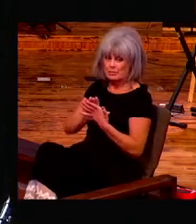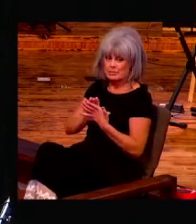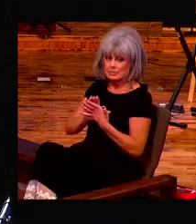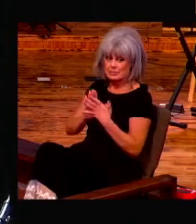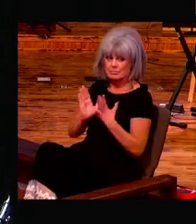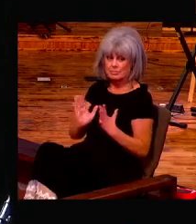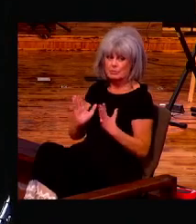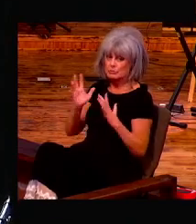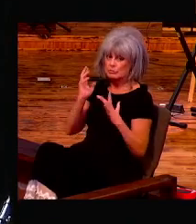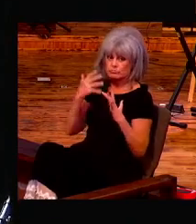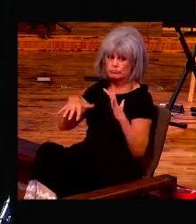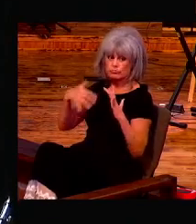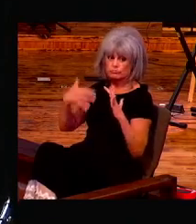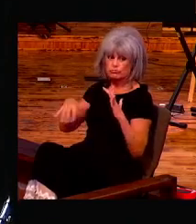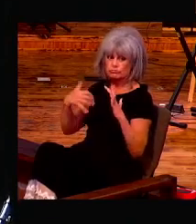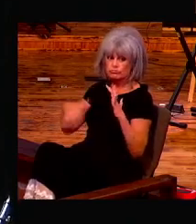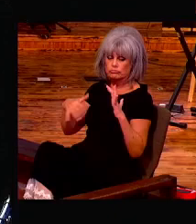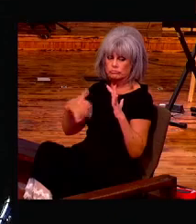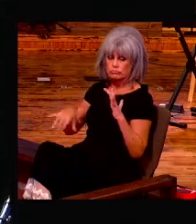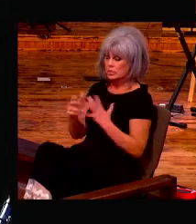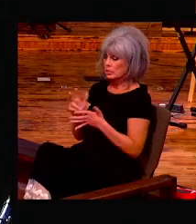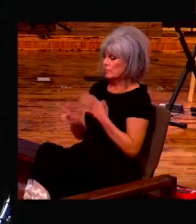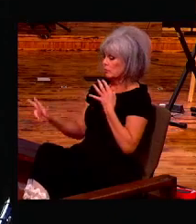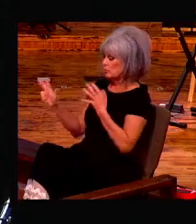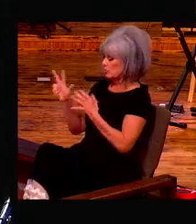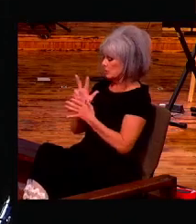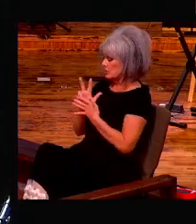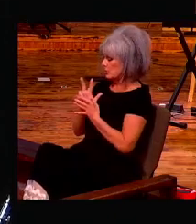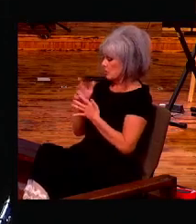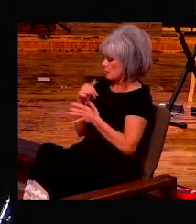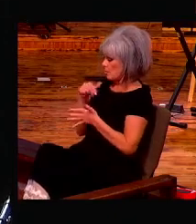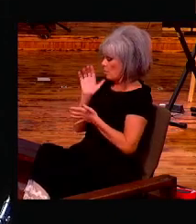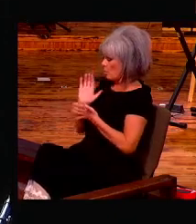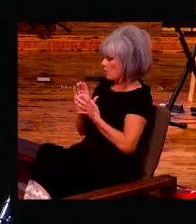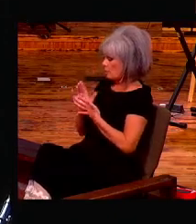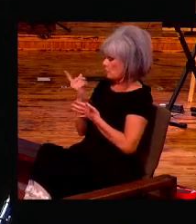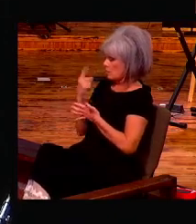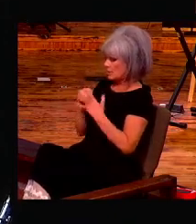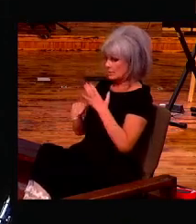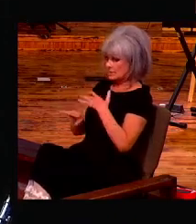when I was supposed to be here a few months ago, and my wife walks in the house,